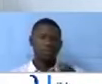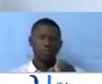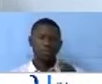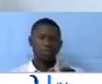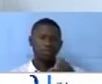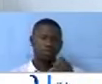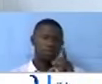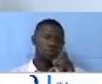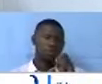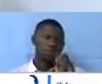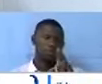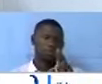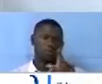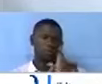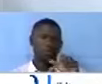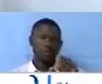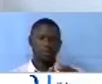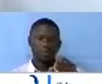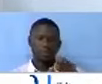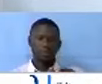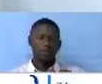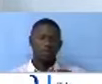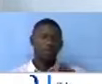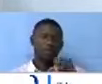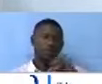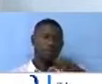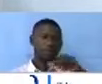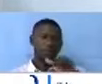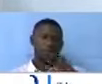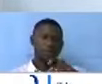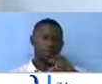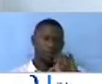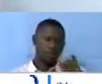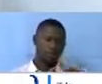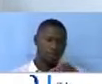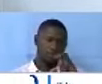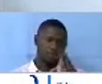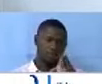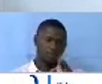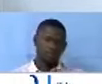Never. Well, that's what the register claims.